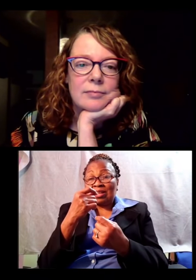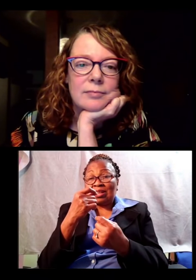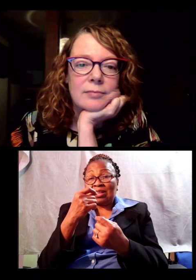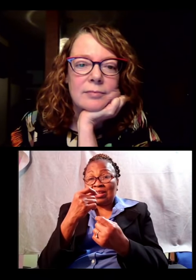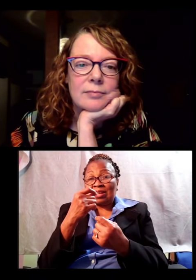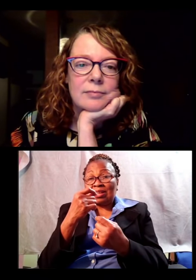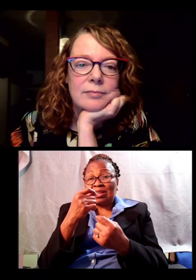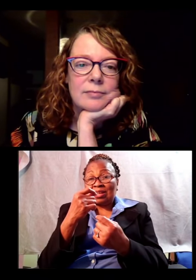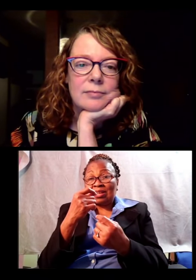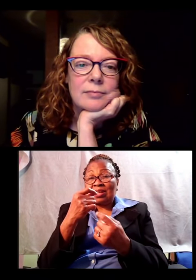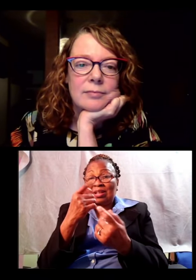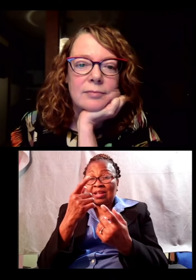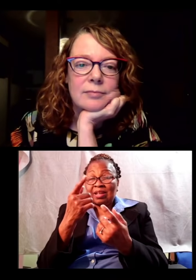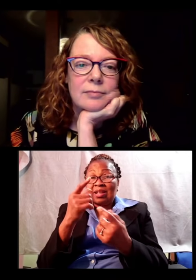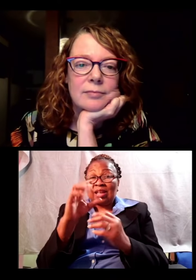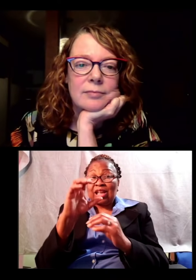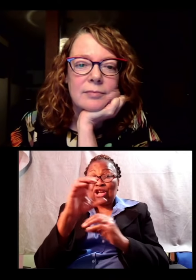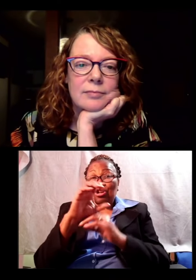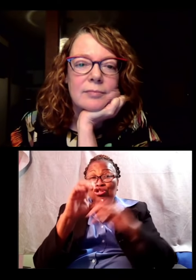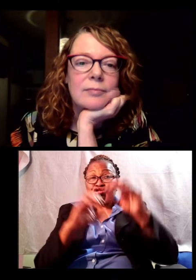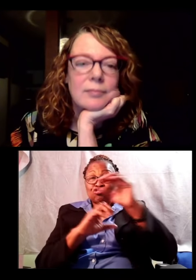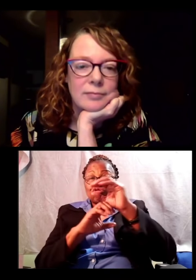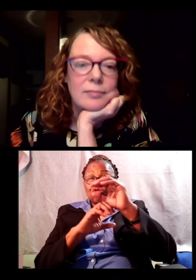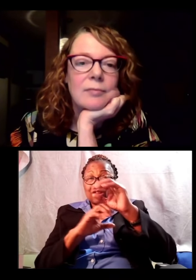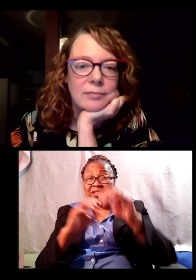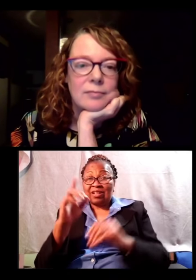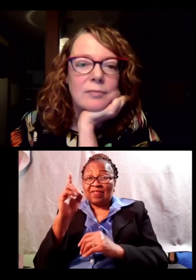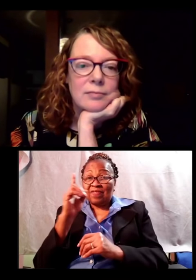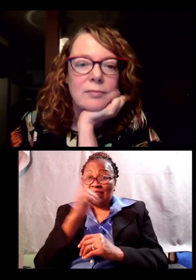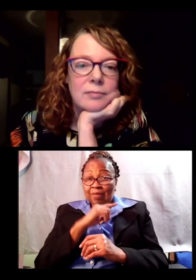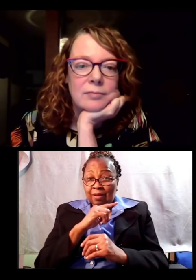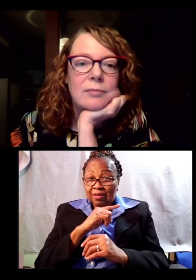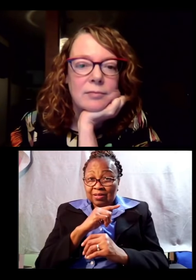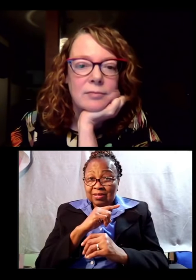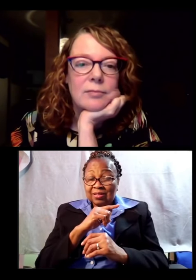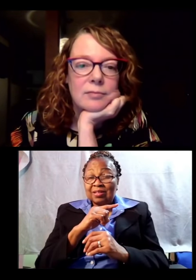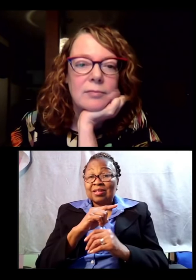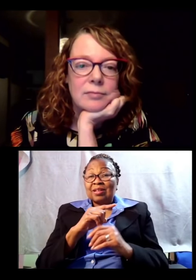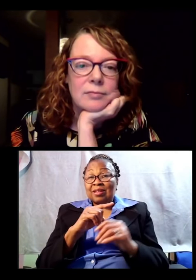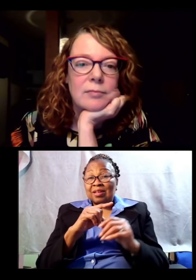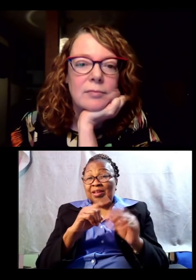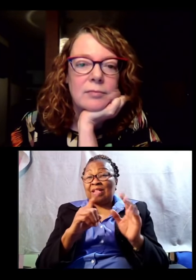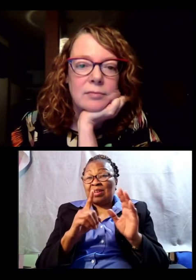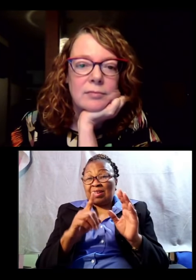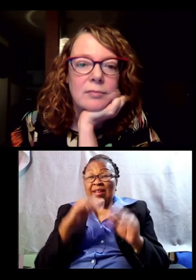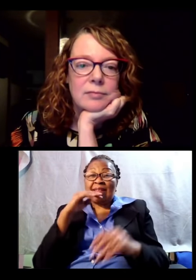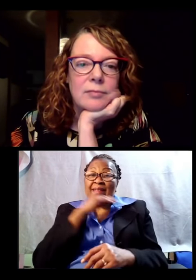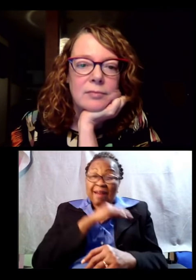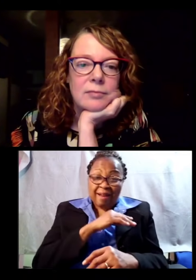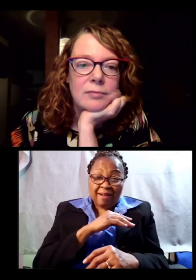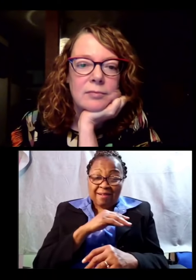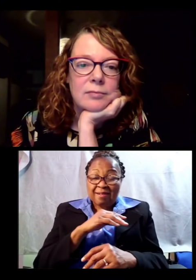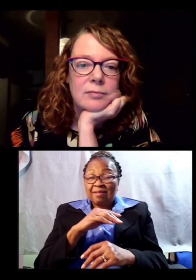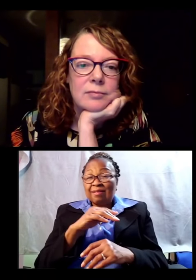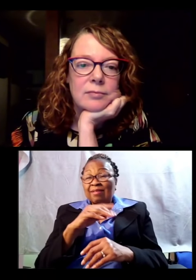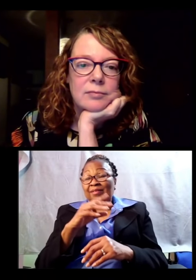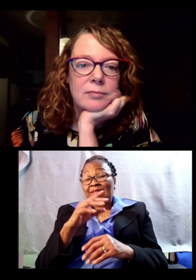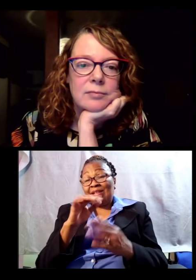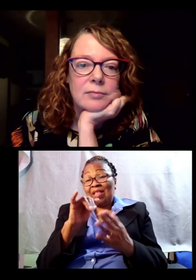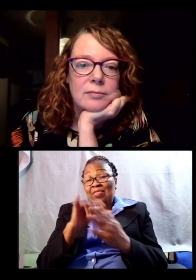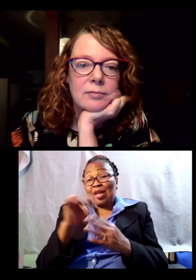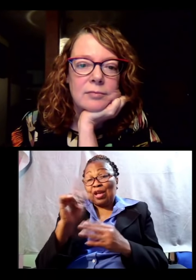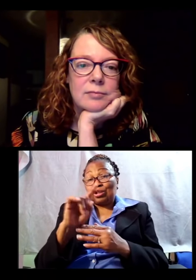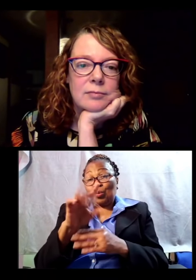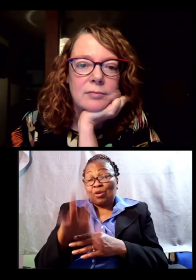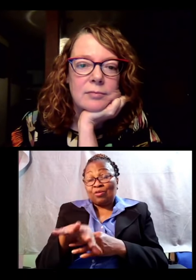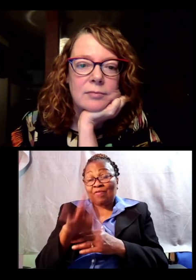in constructed fakes and forgeries and lying. And that's where you find